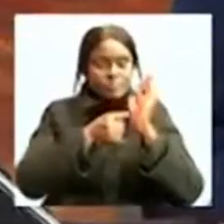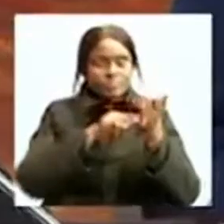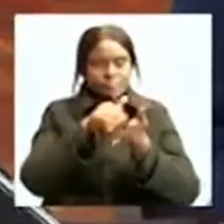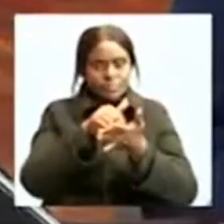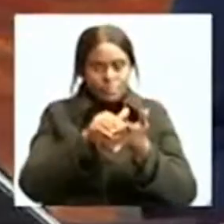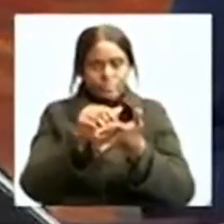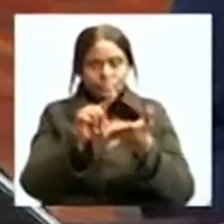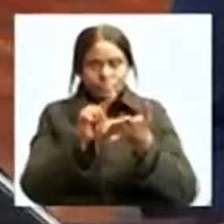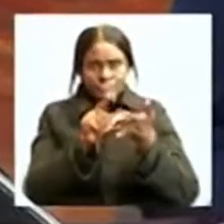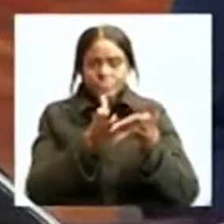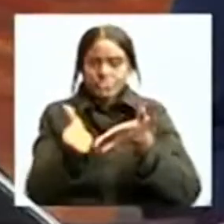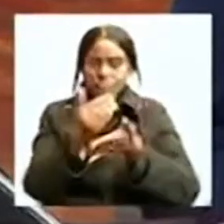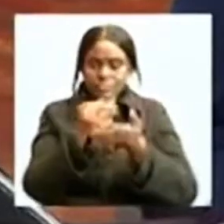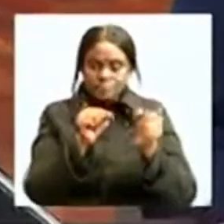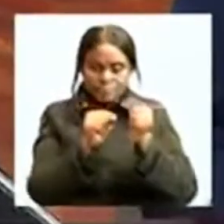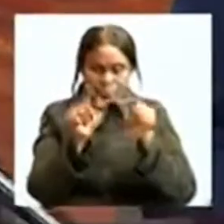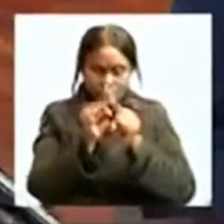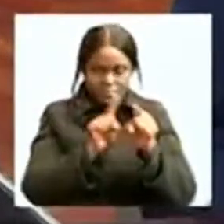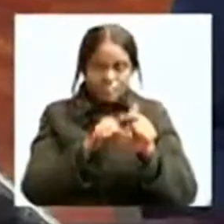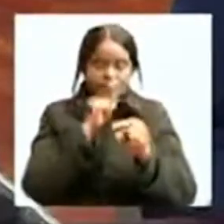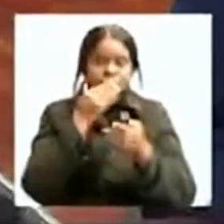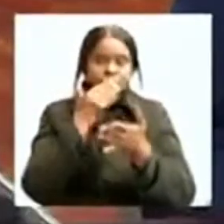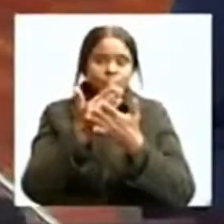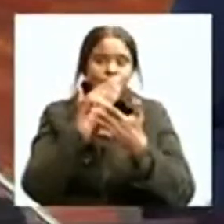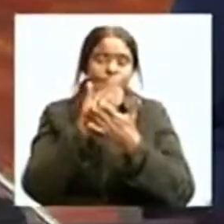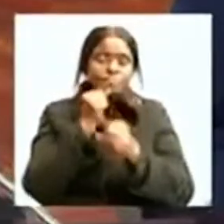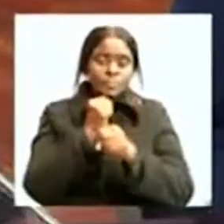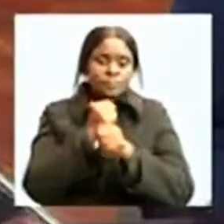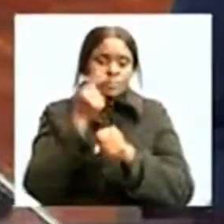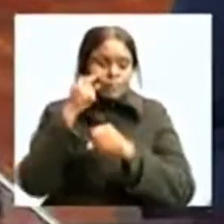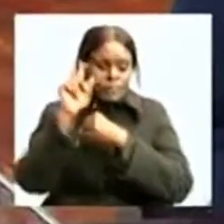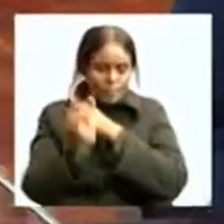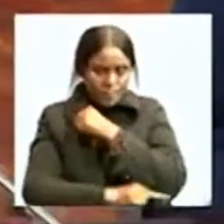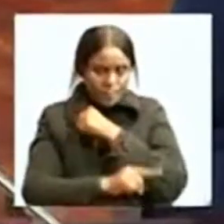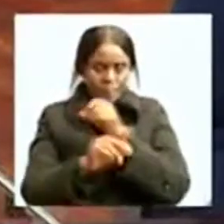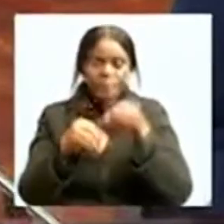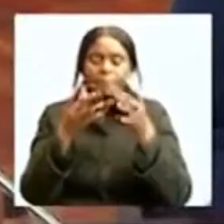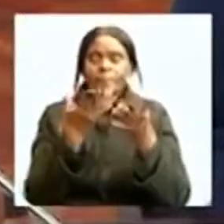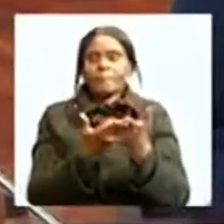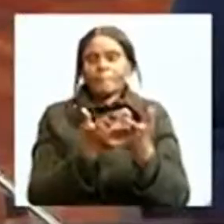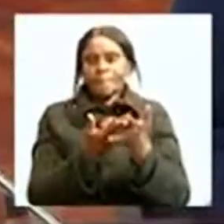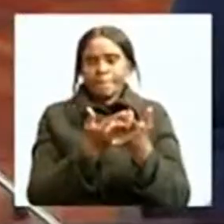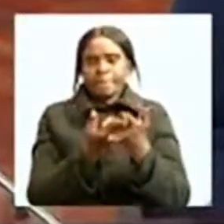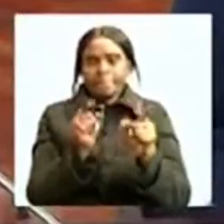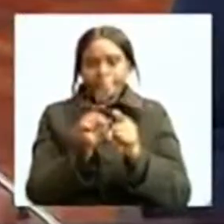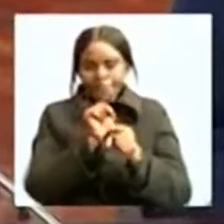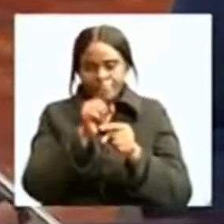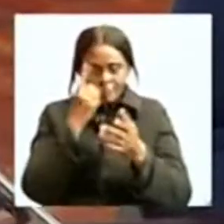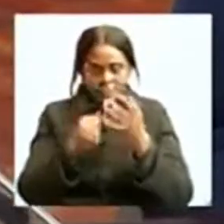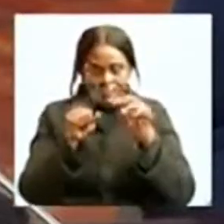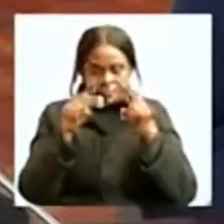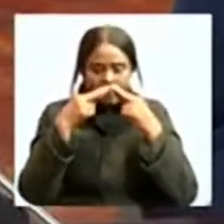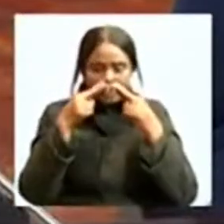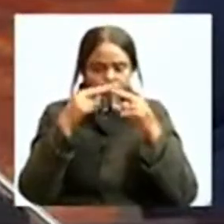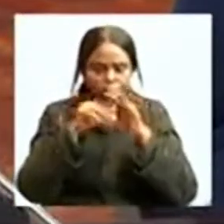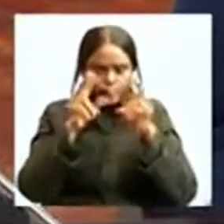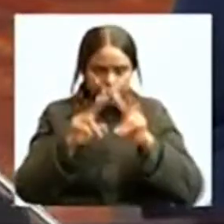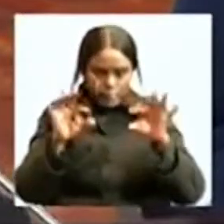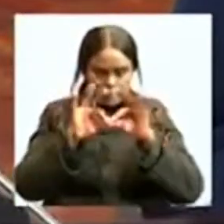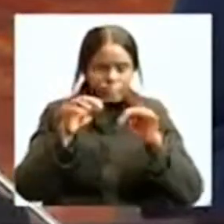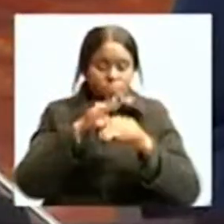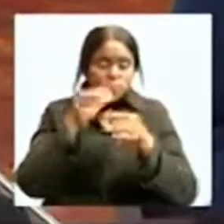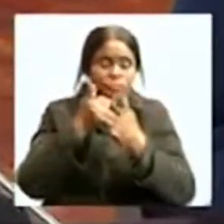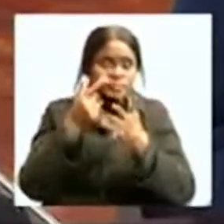loan recovery systems and ineffective enforcement of penalty provisions. This results in significant